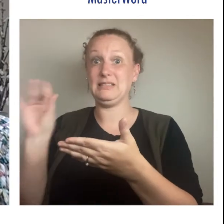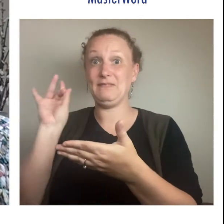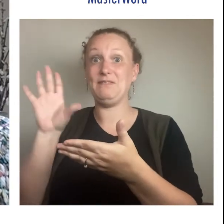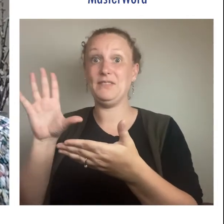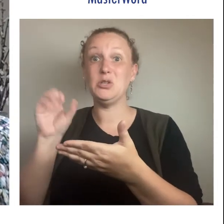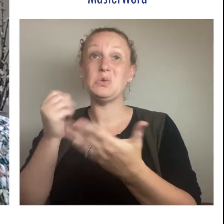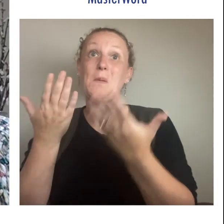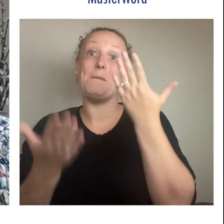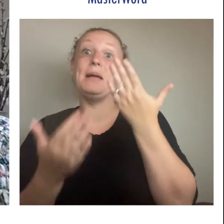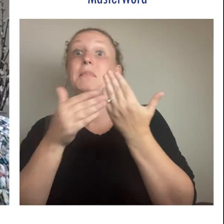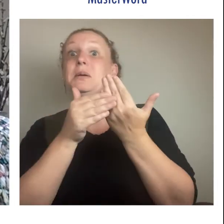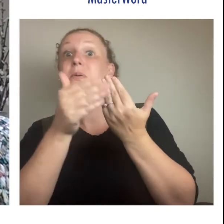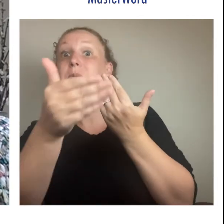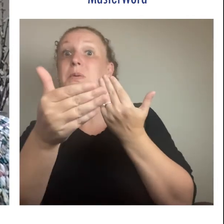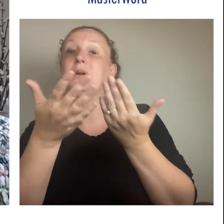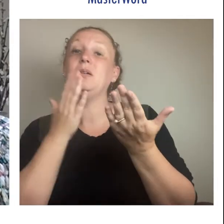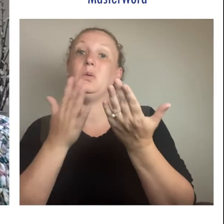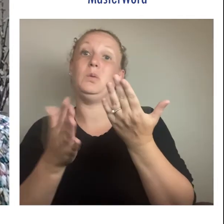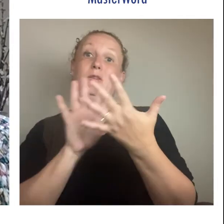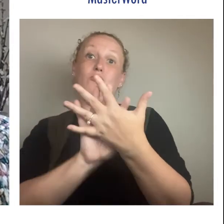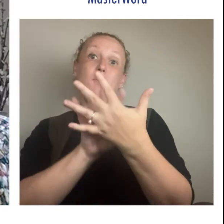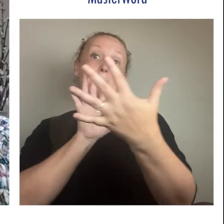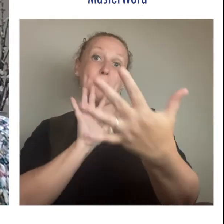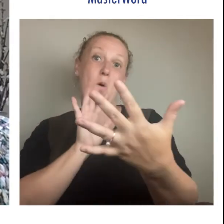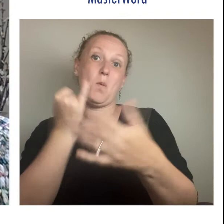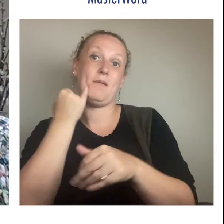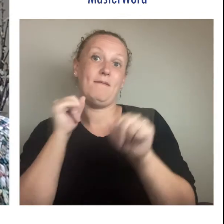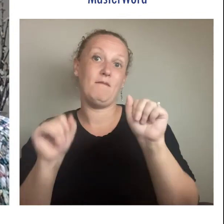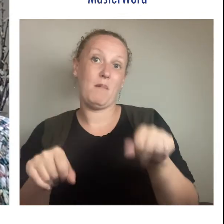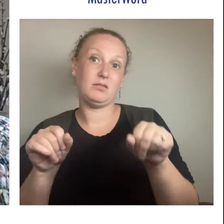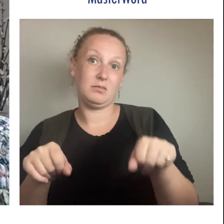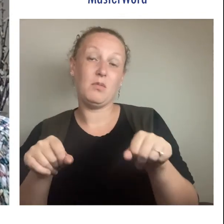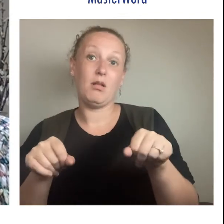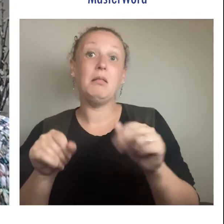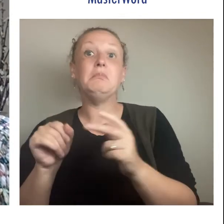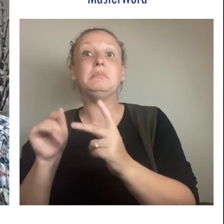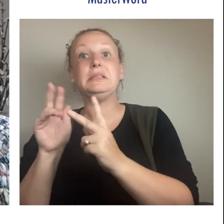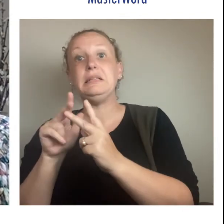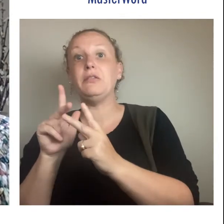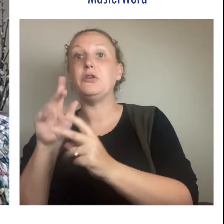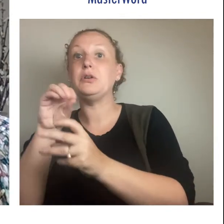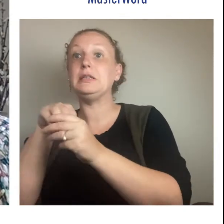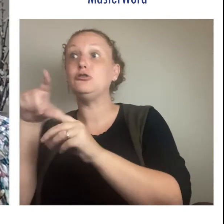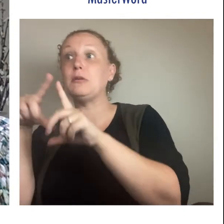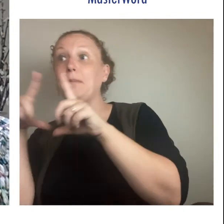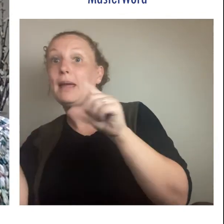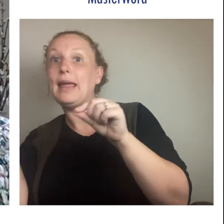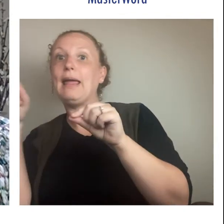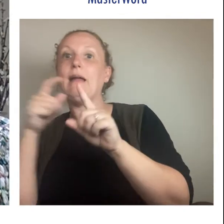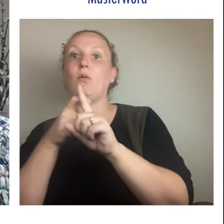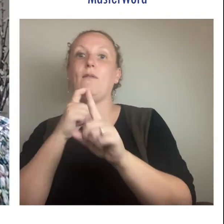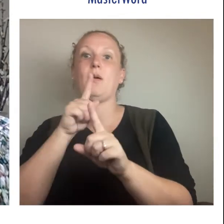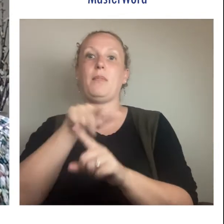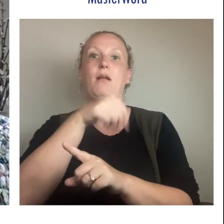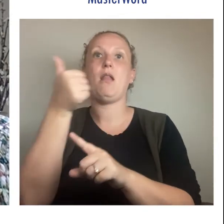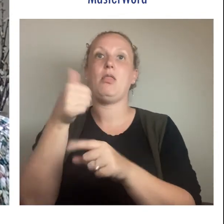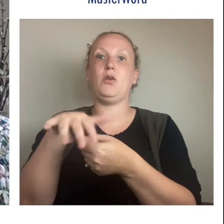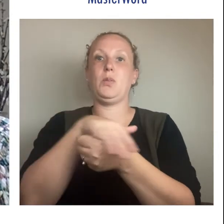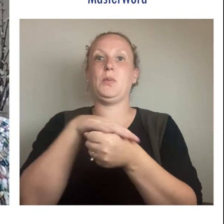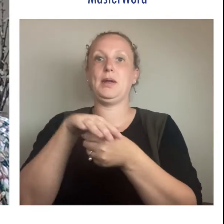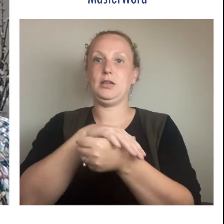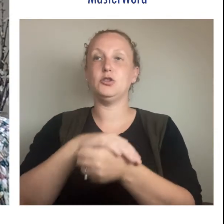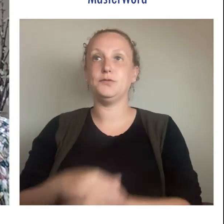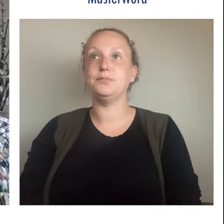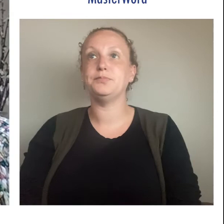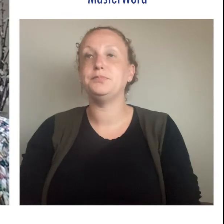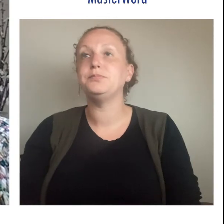best to do it remotely if possible, either in Japan or from another location in Asia. Maybe